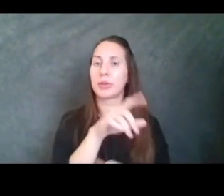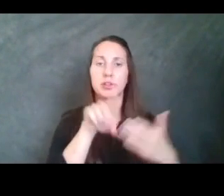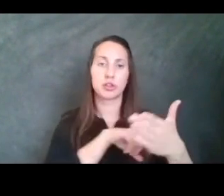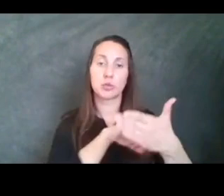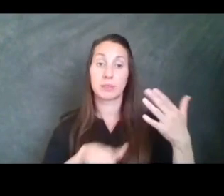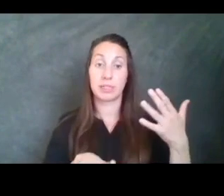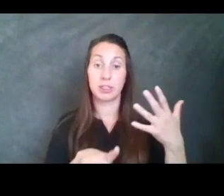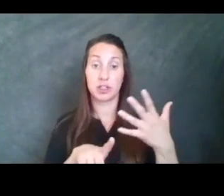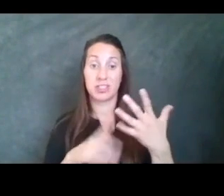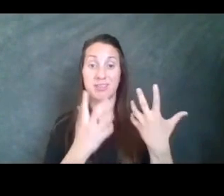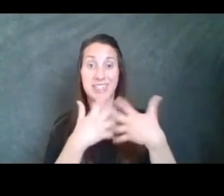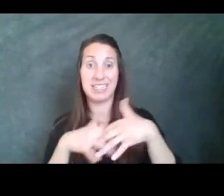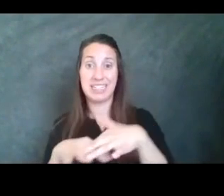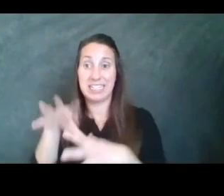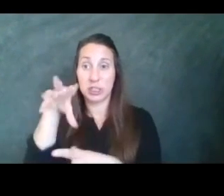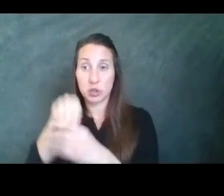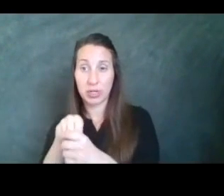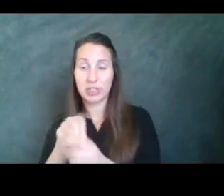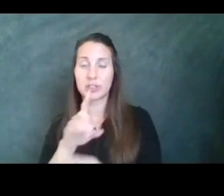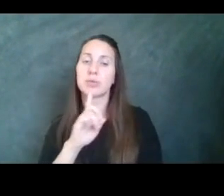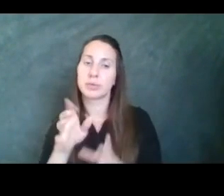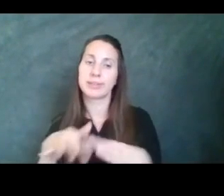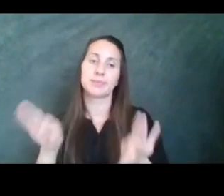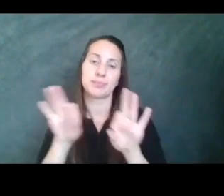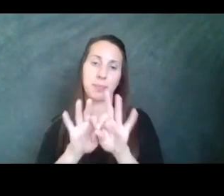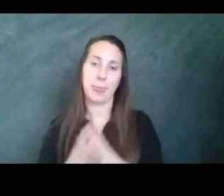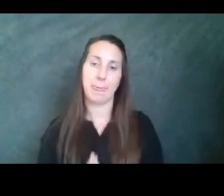important. Let's go to the next one.